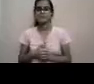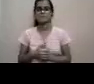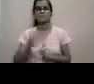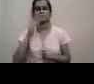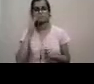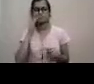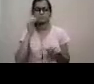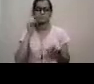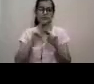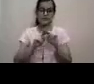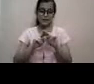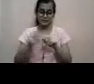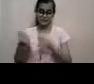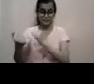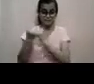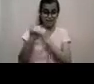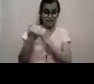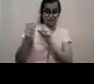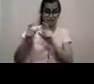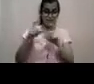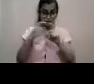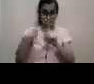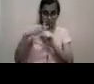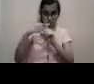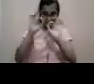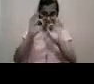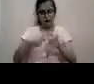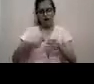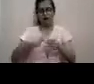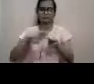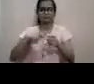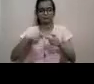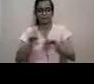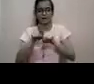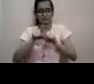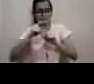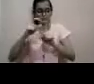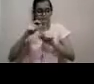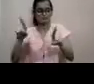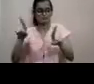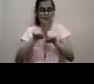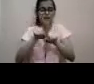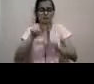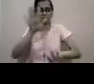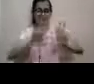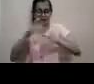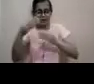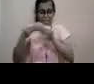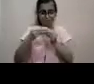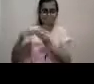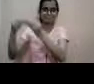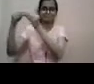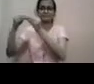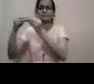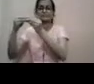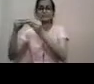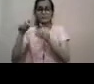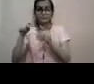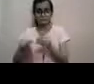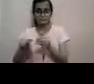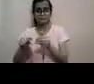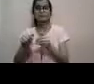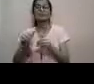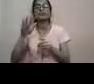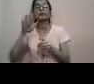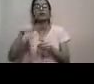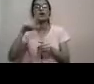act paternalistically, not caringly. So I distinguish paternalistic action from